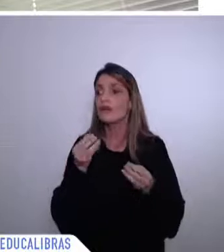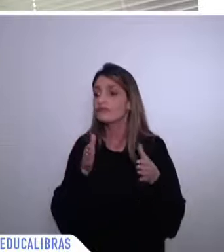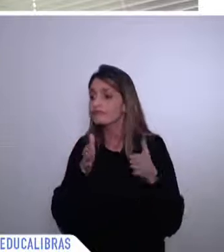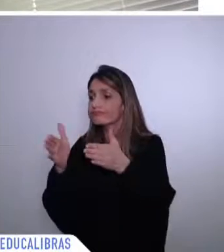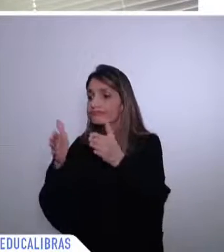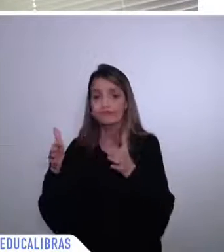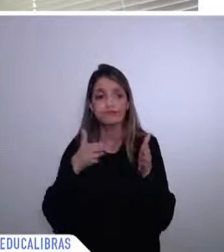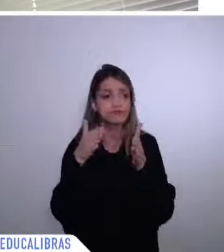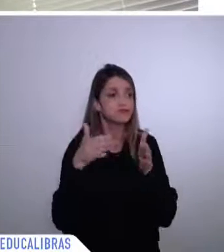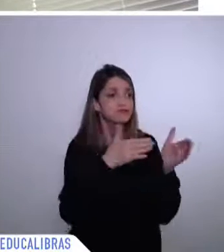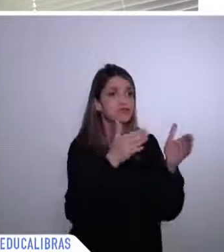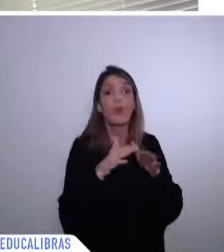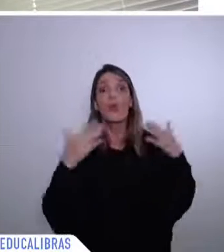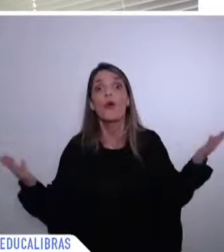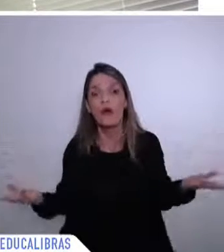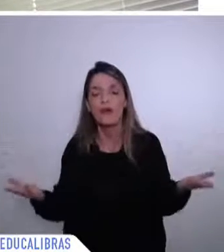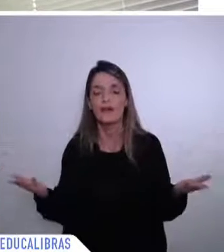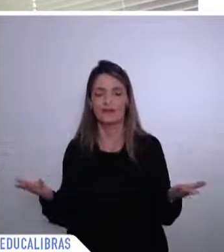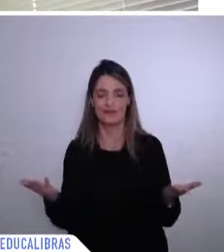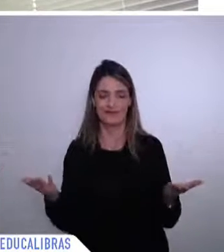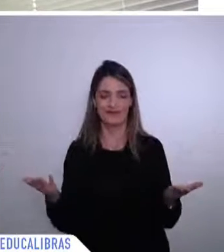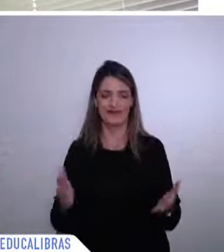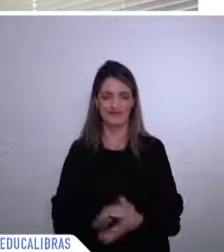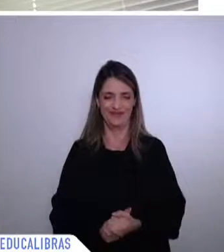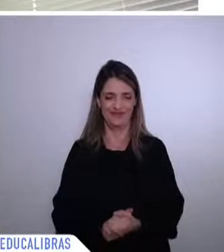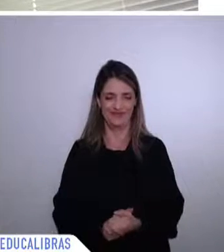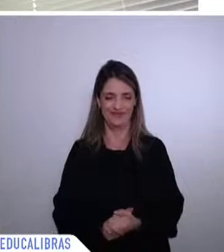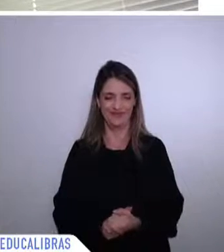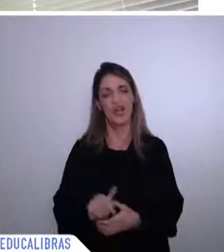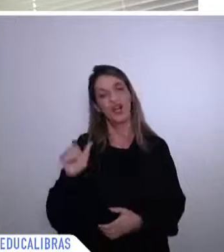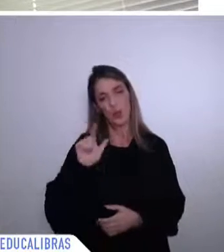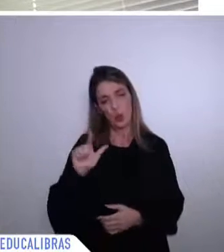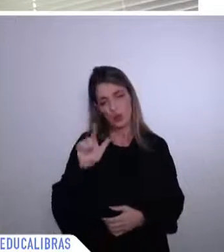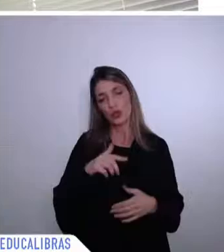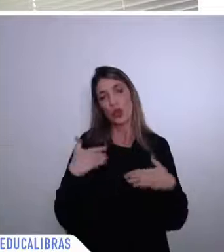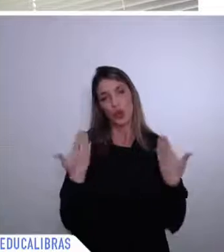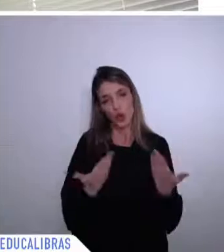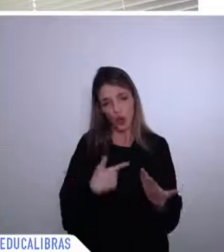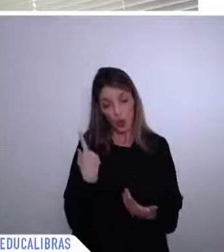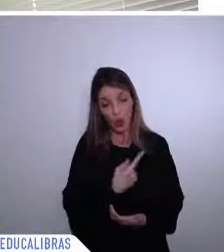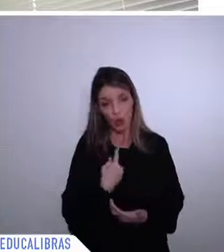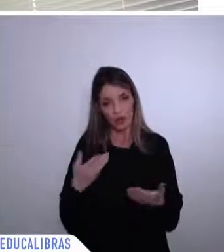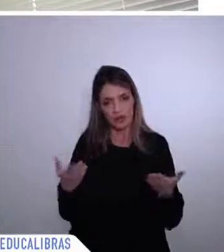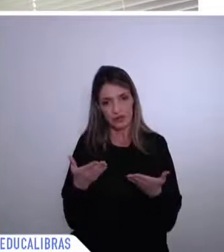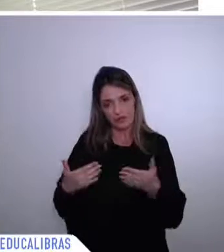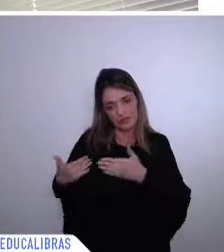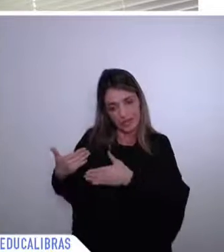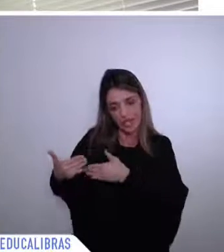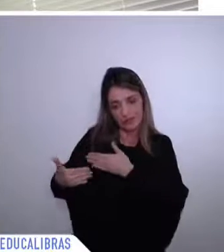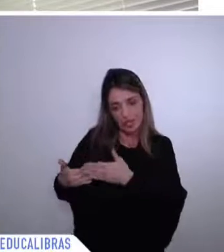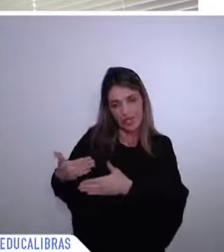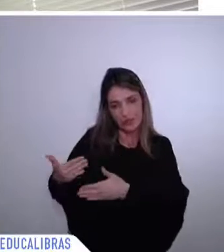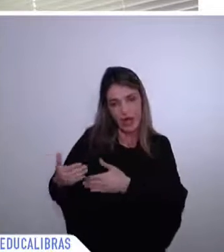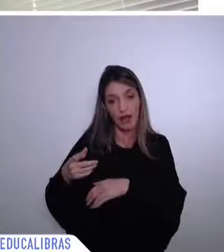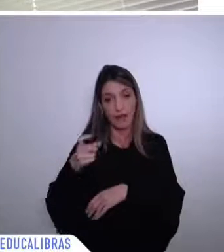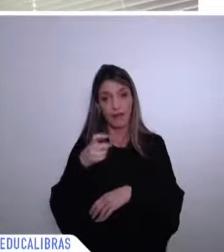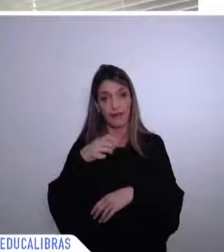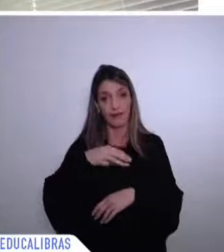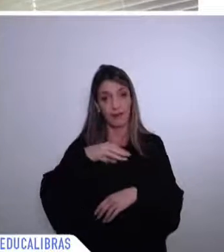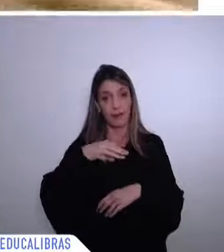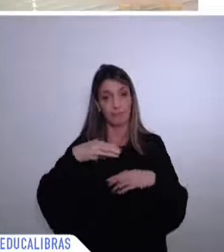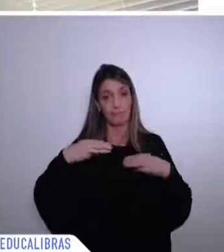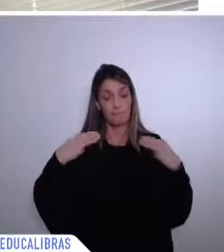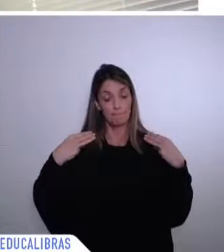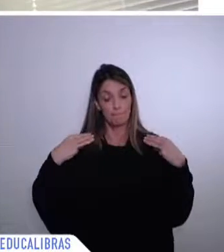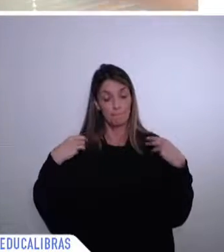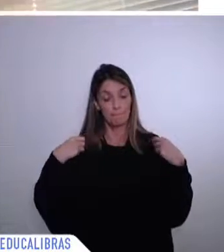what are the pathways we're looking for right now? Of course, we're going through a process